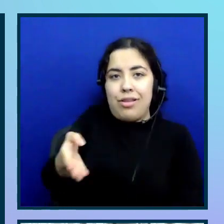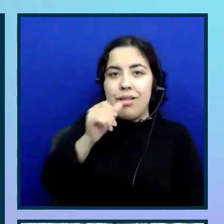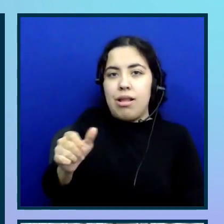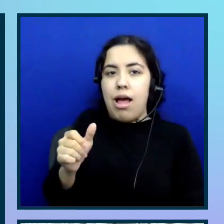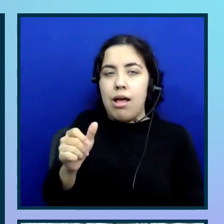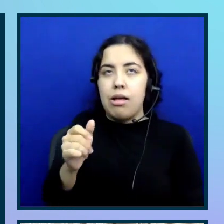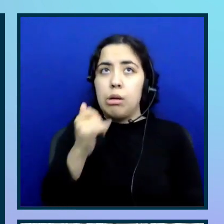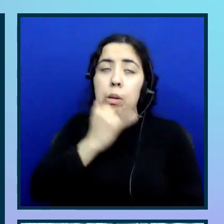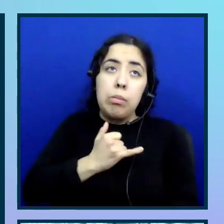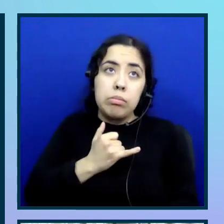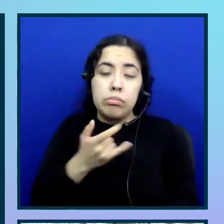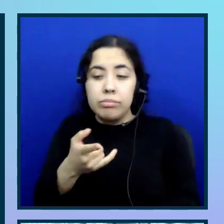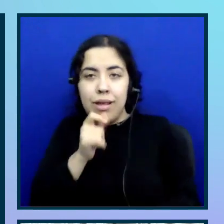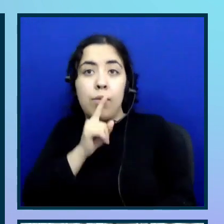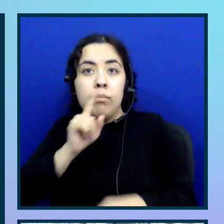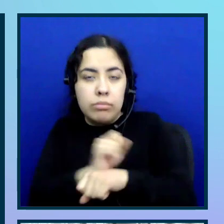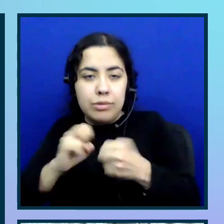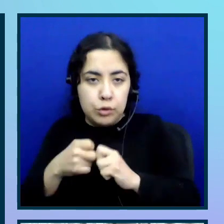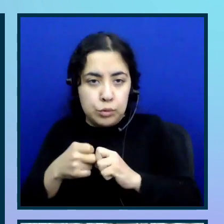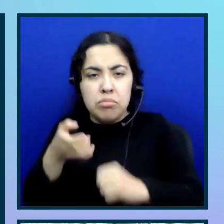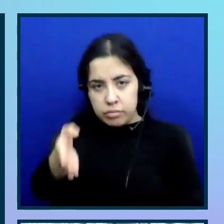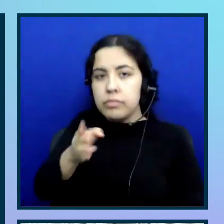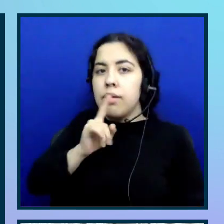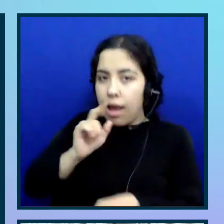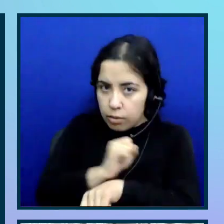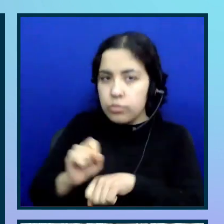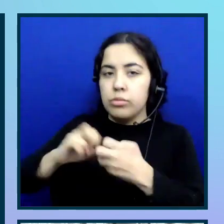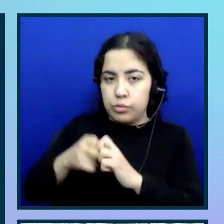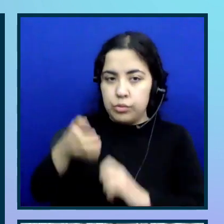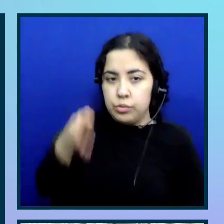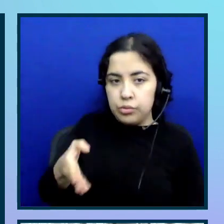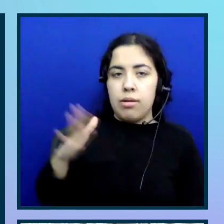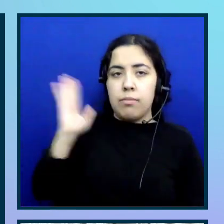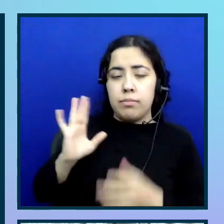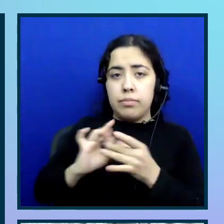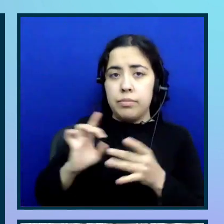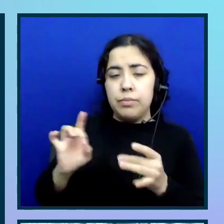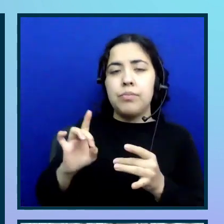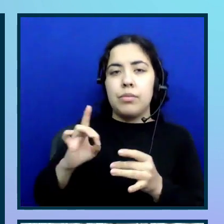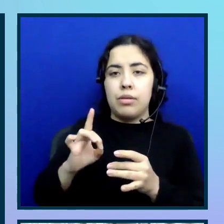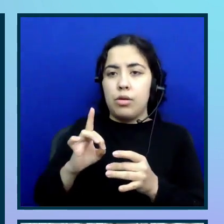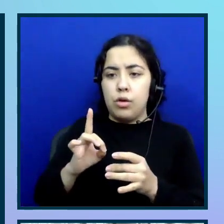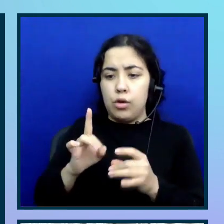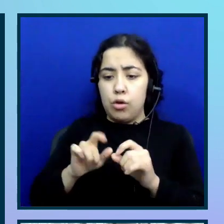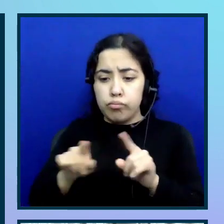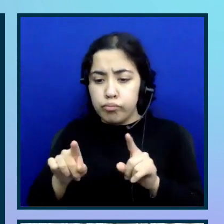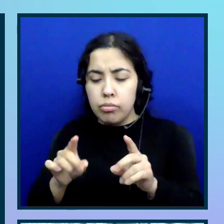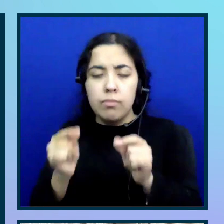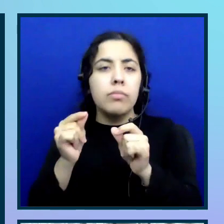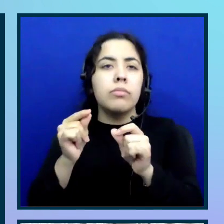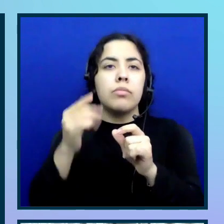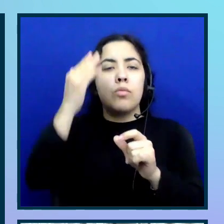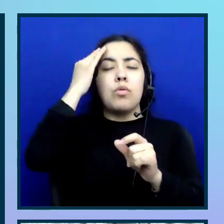falsely flagged. And as I mentioned before, get results in seconds. You can very quickly work it into your workflow and get